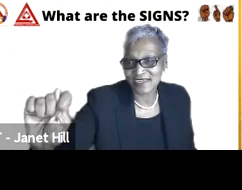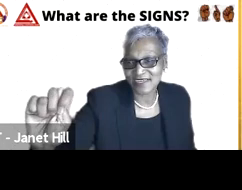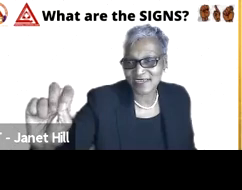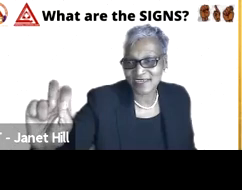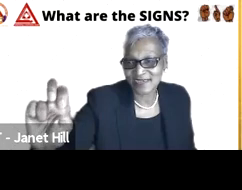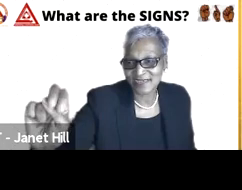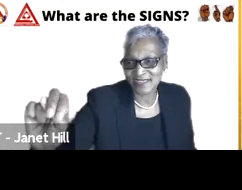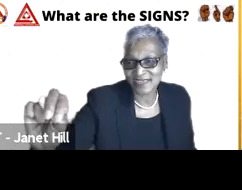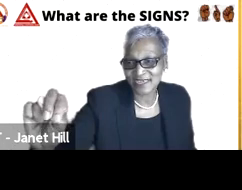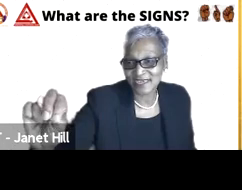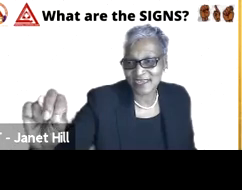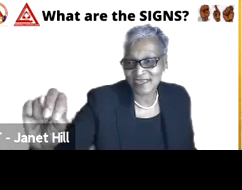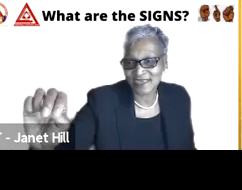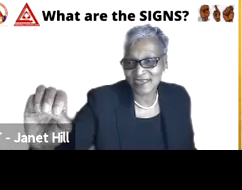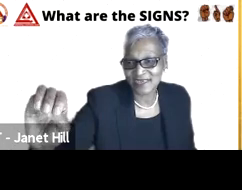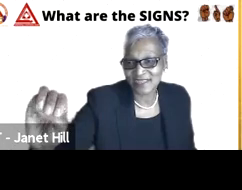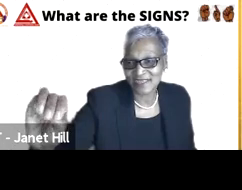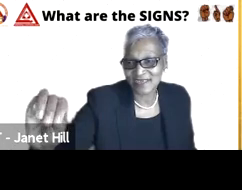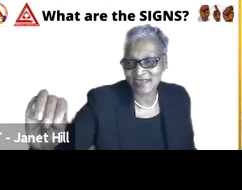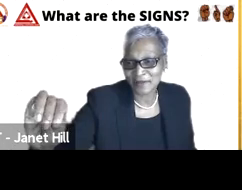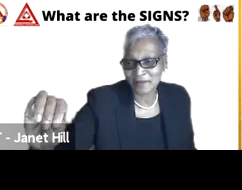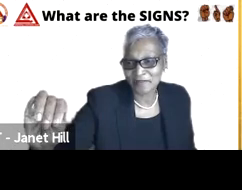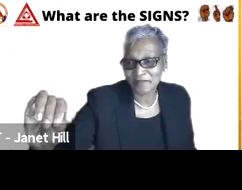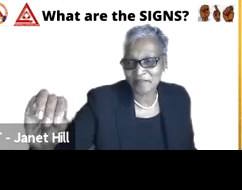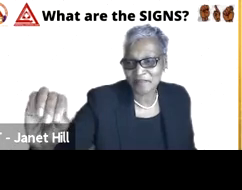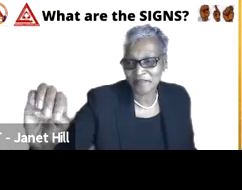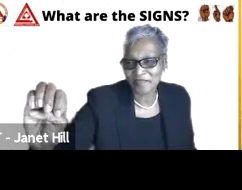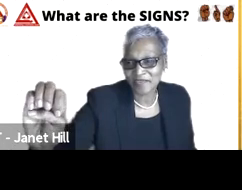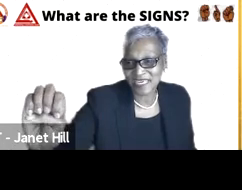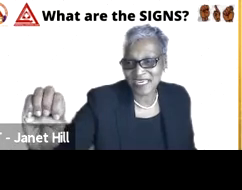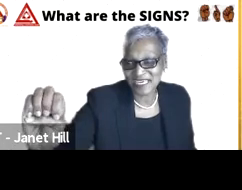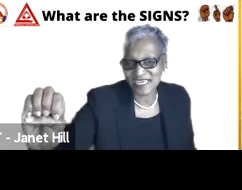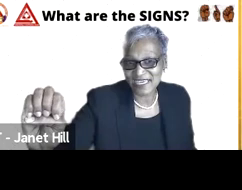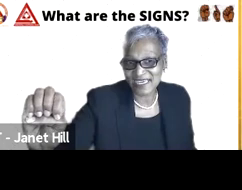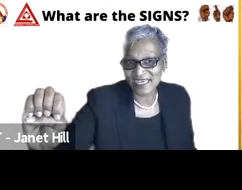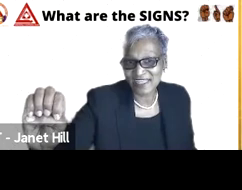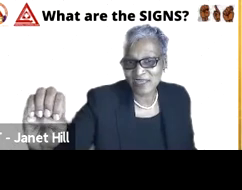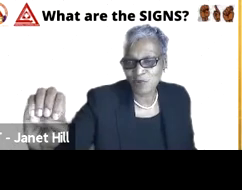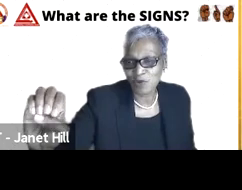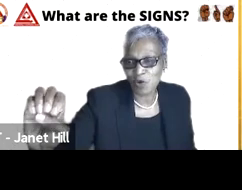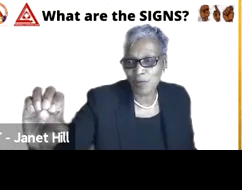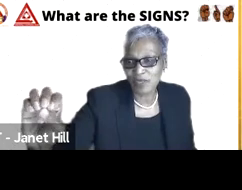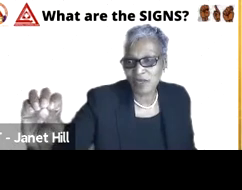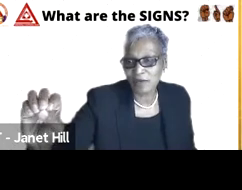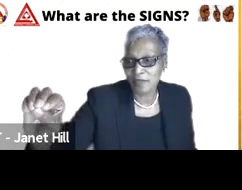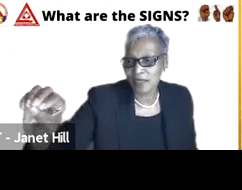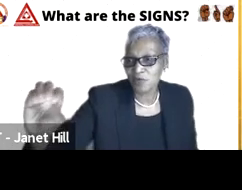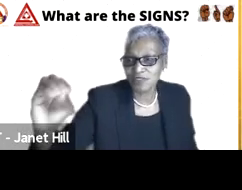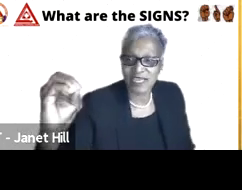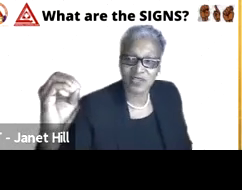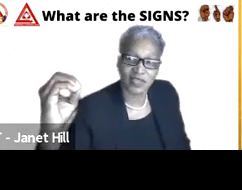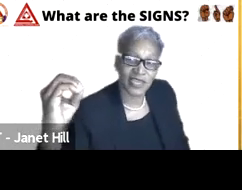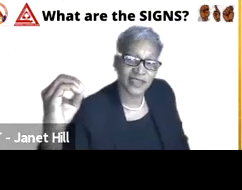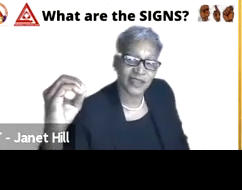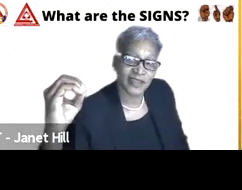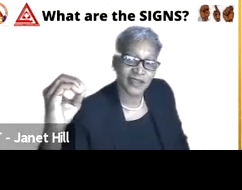T, the N, the M, the E. And then when we open it up, what